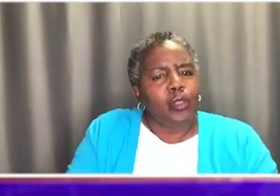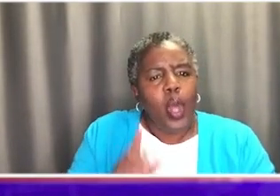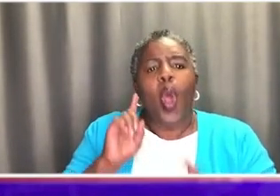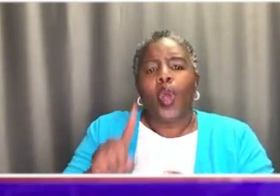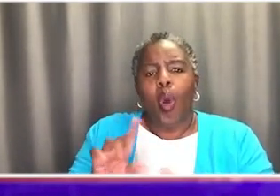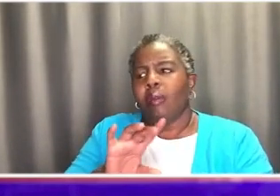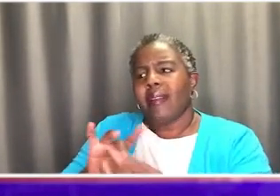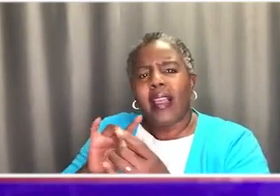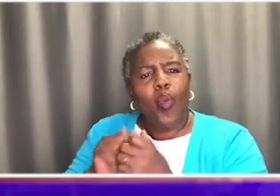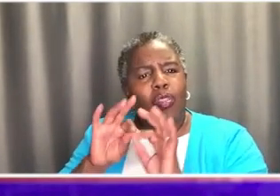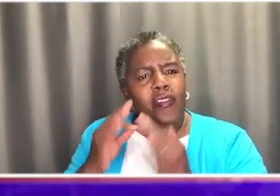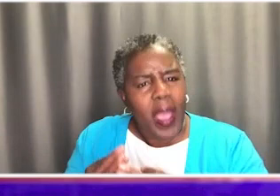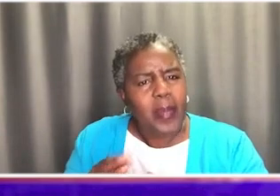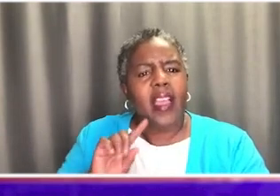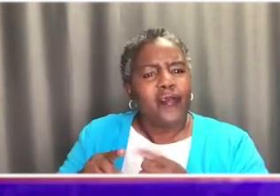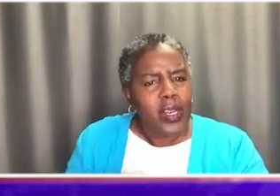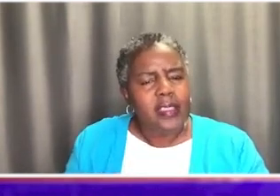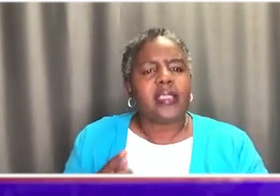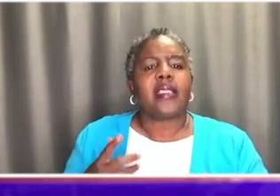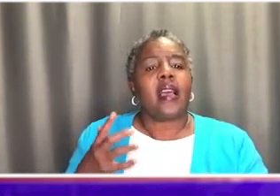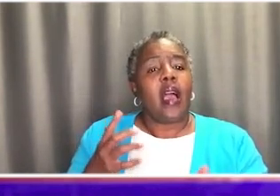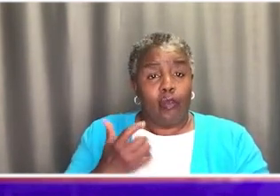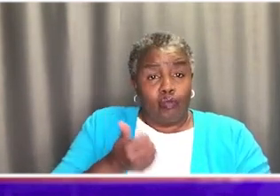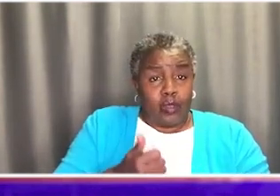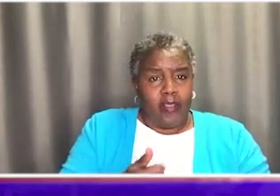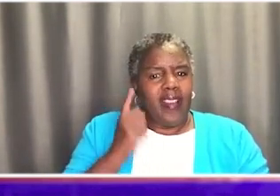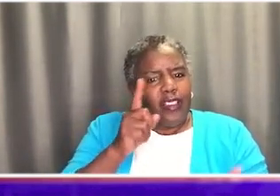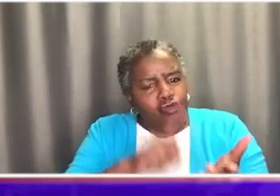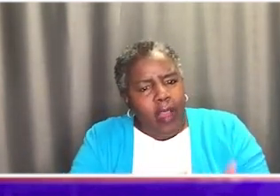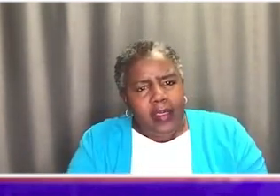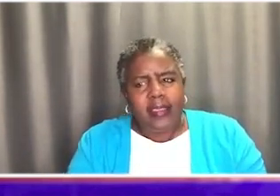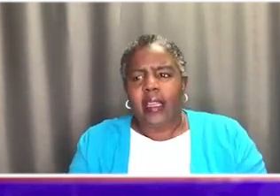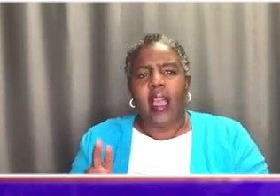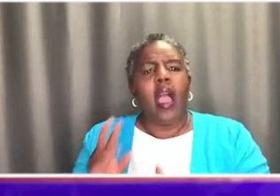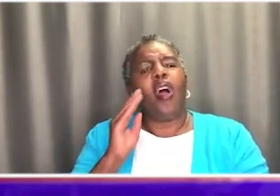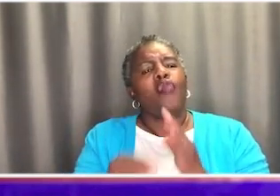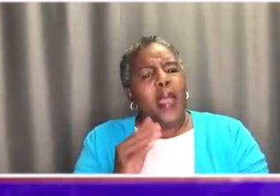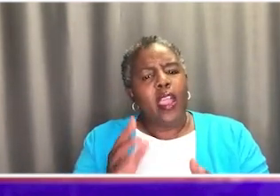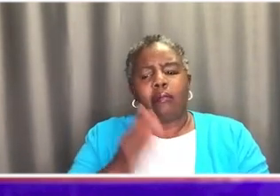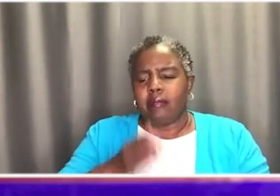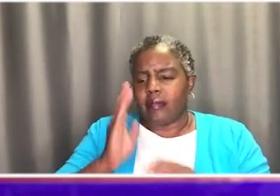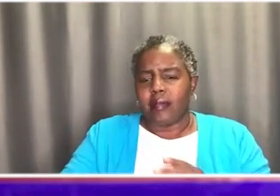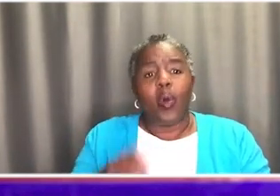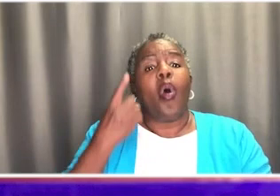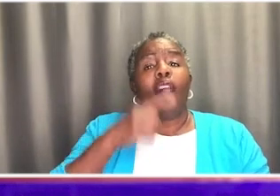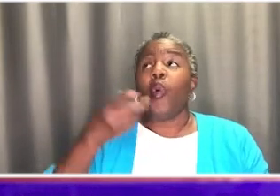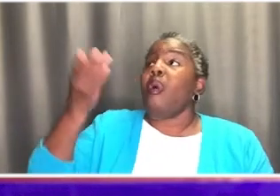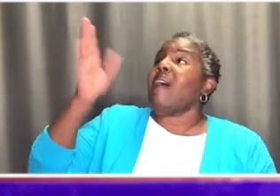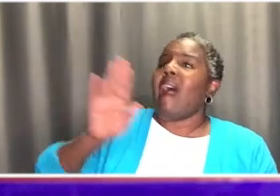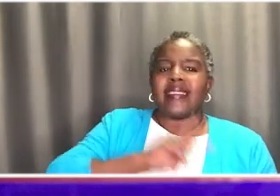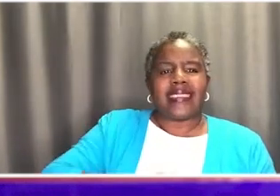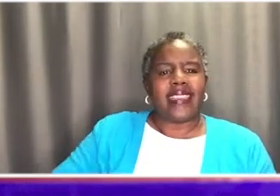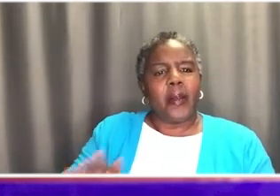your connected to your family and your loved ones. Get yourself checked and get your repair done for the kingdom of God.